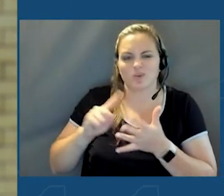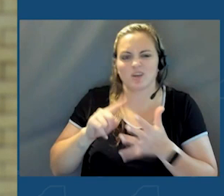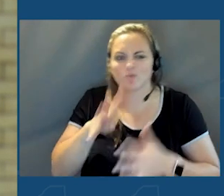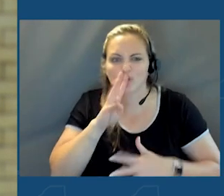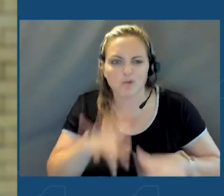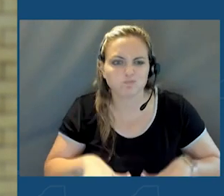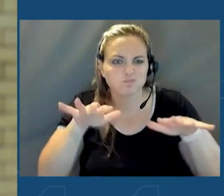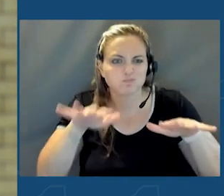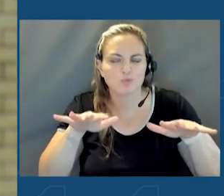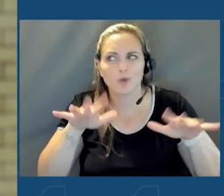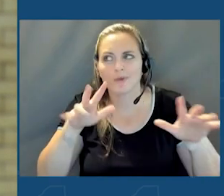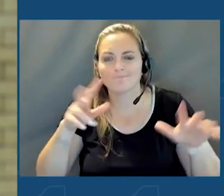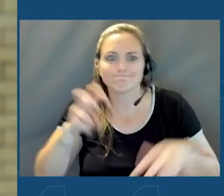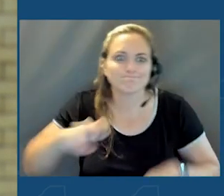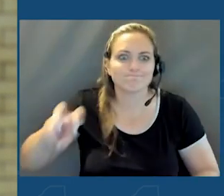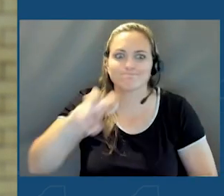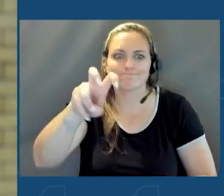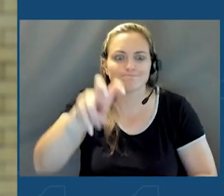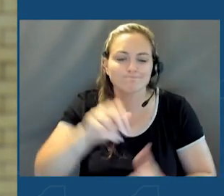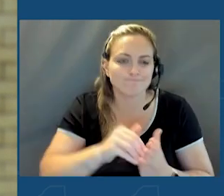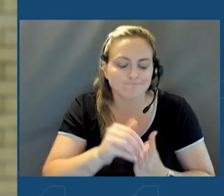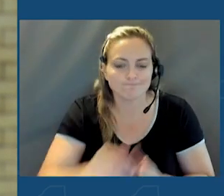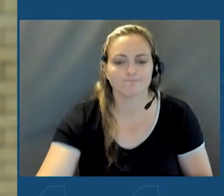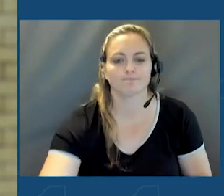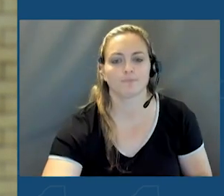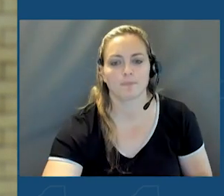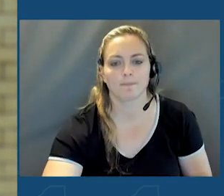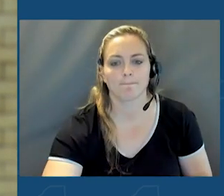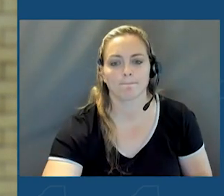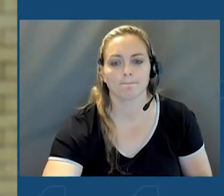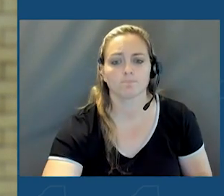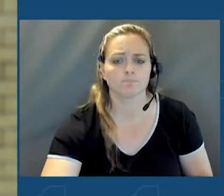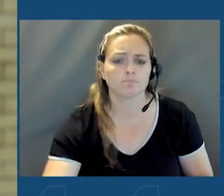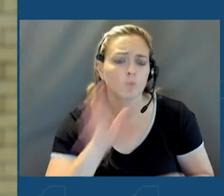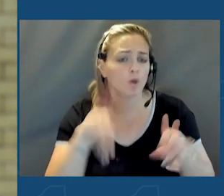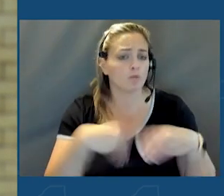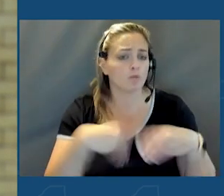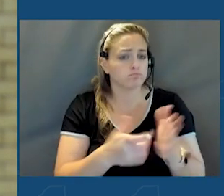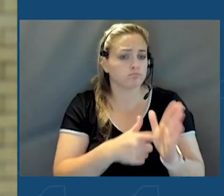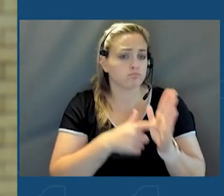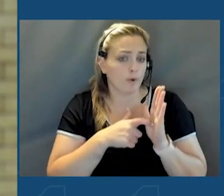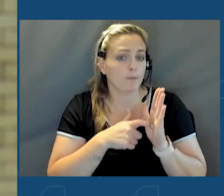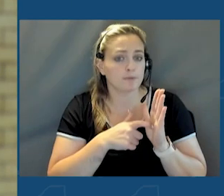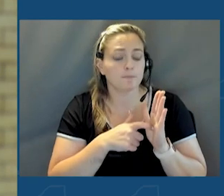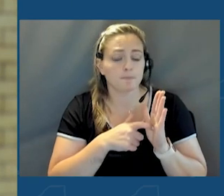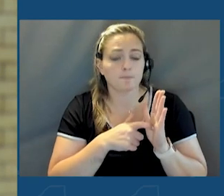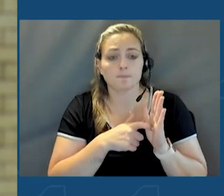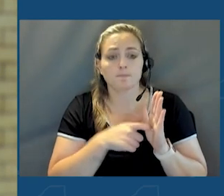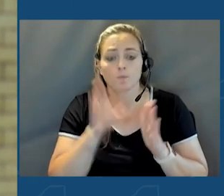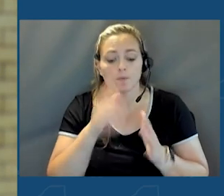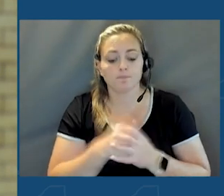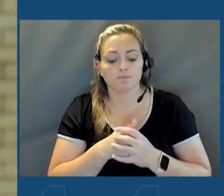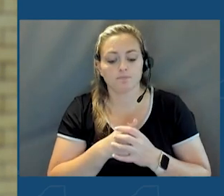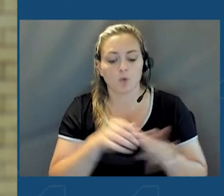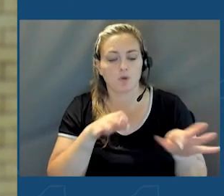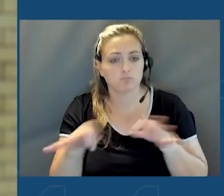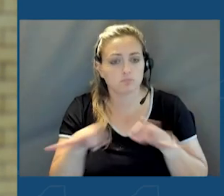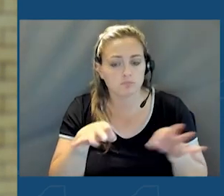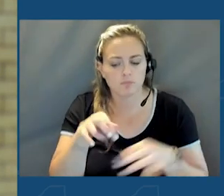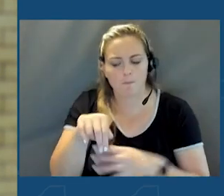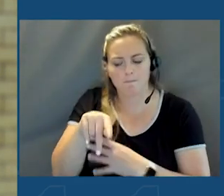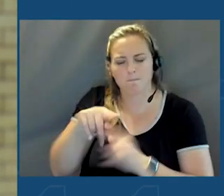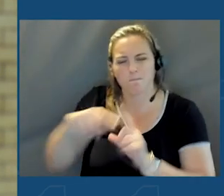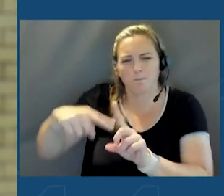bit. She'll be releasing criteria that'll define what a pro-housing